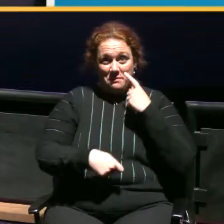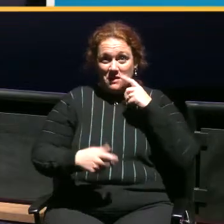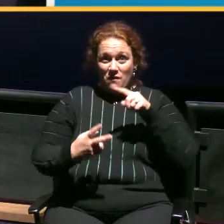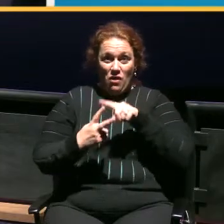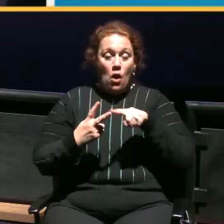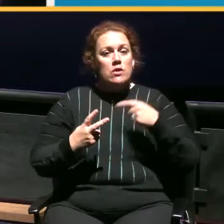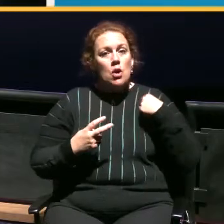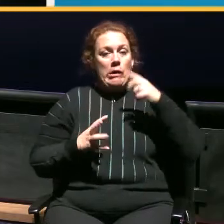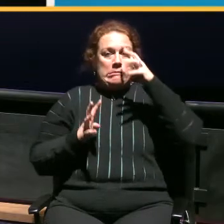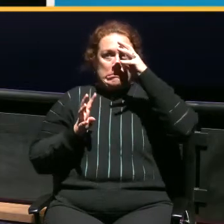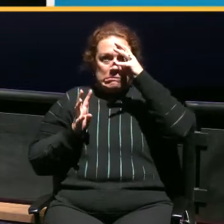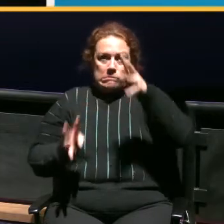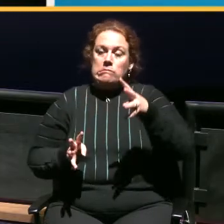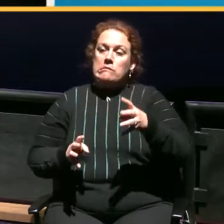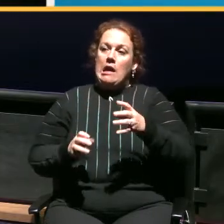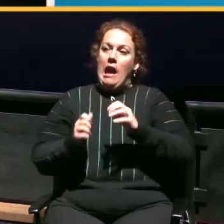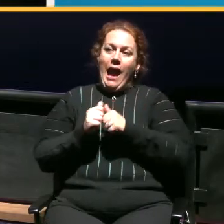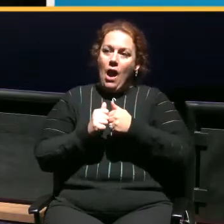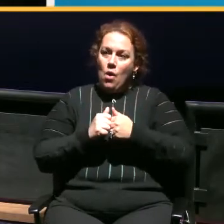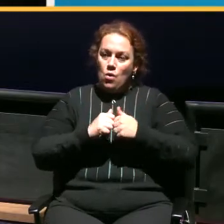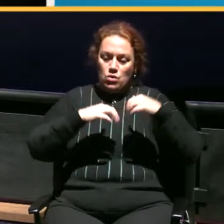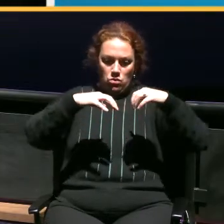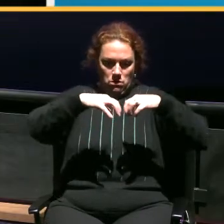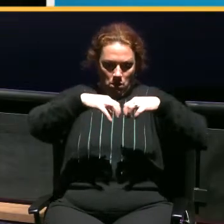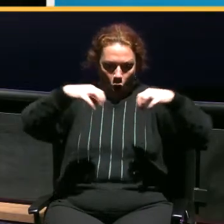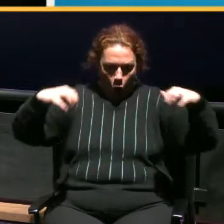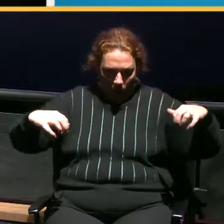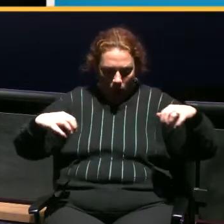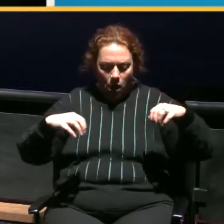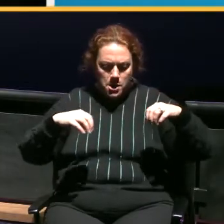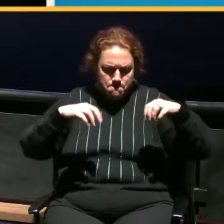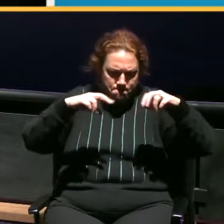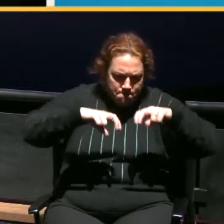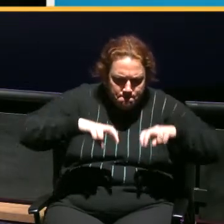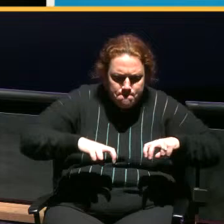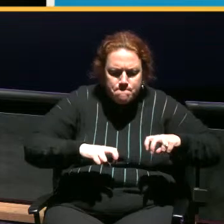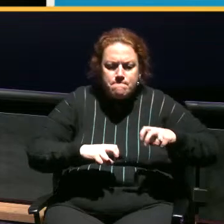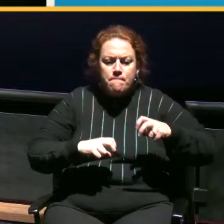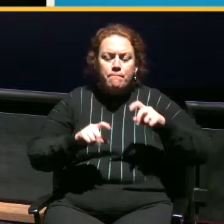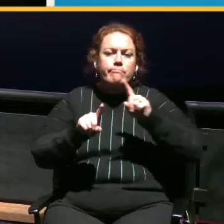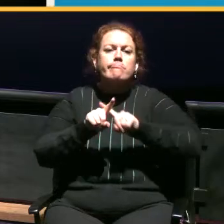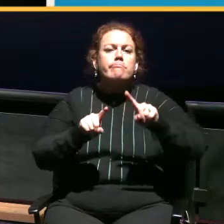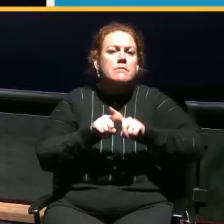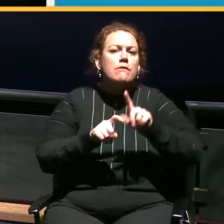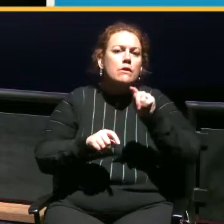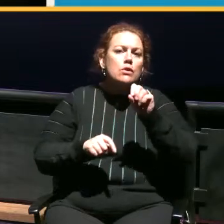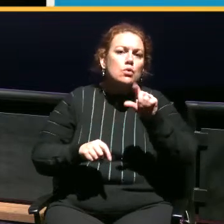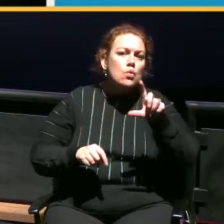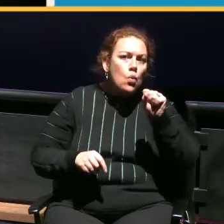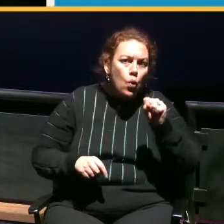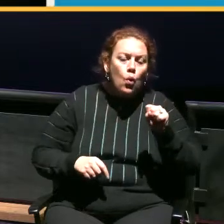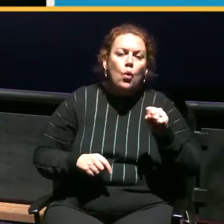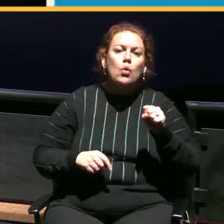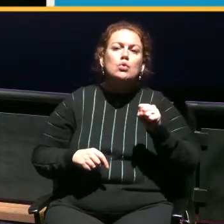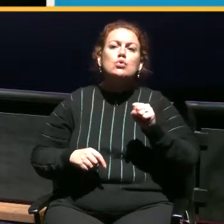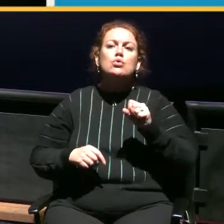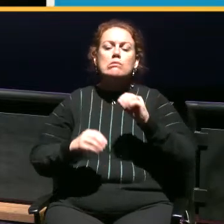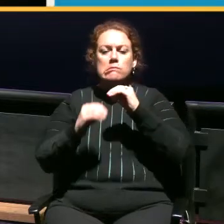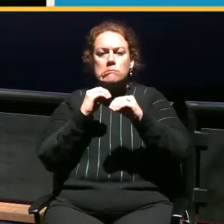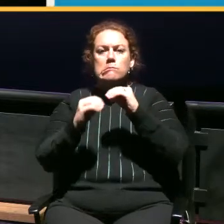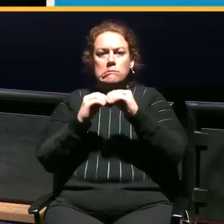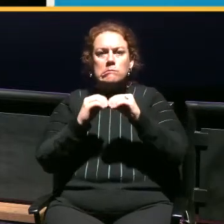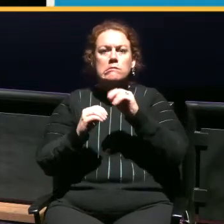So we devised a way to open up these instruments with different tools to